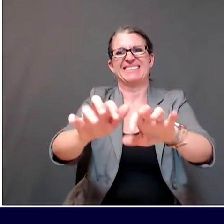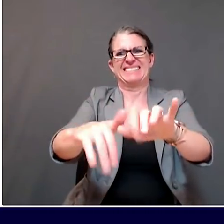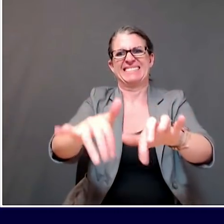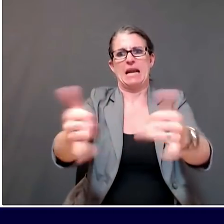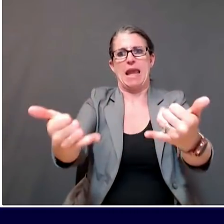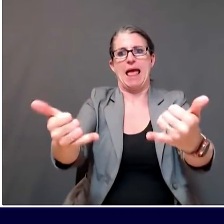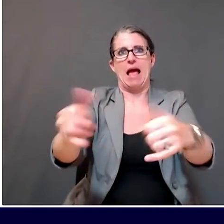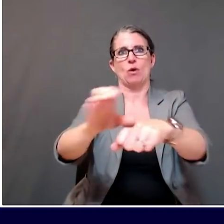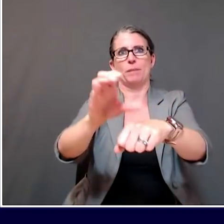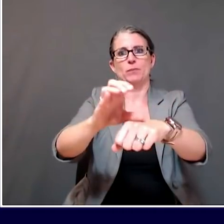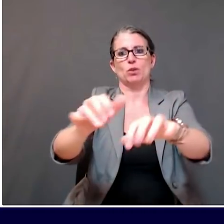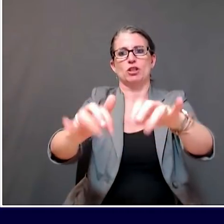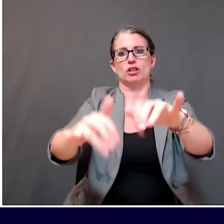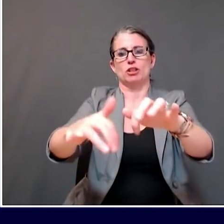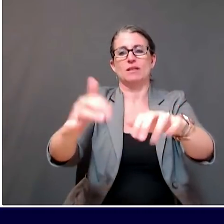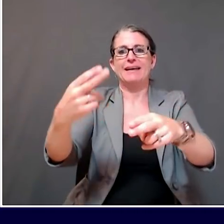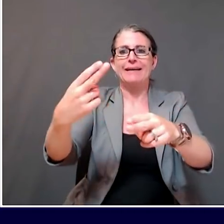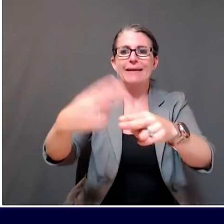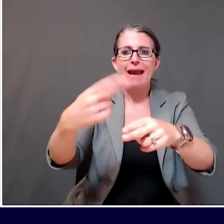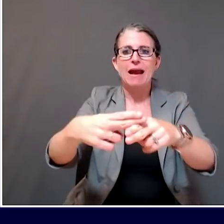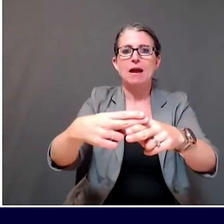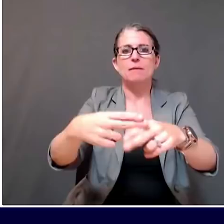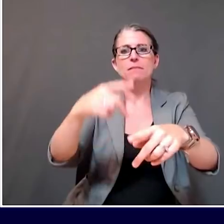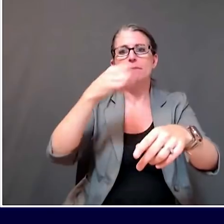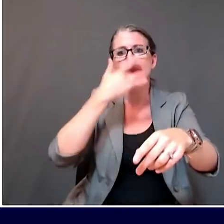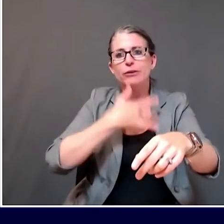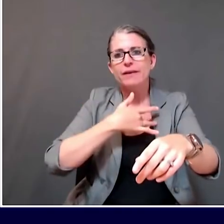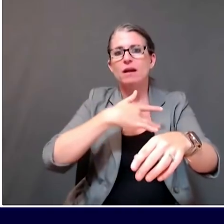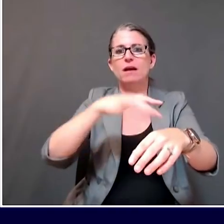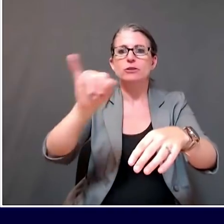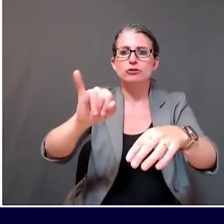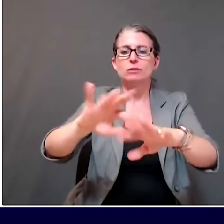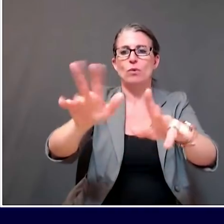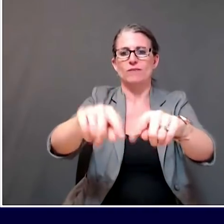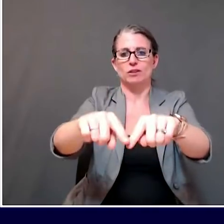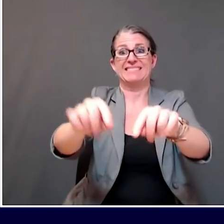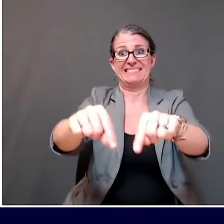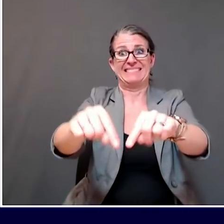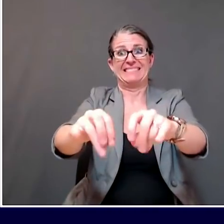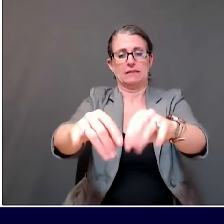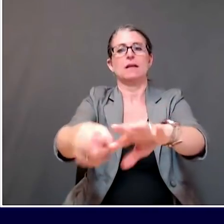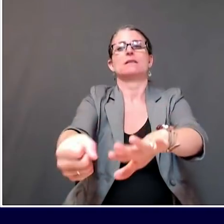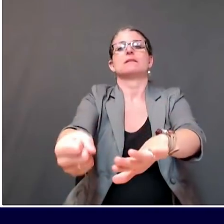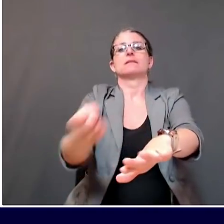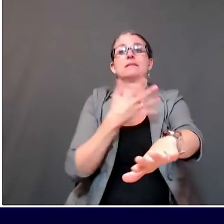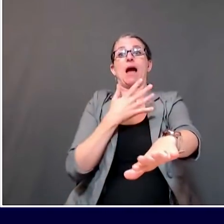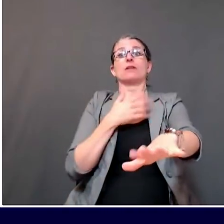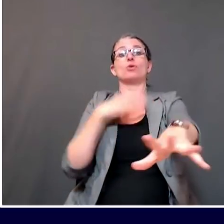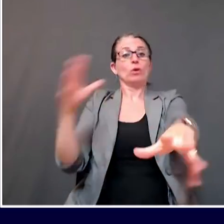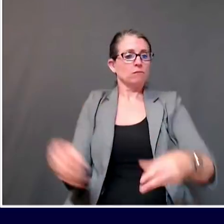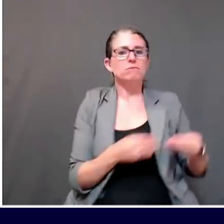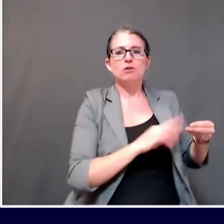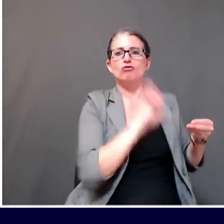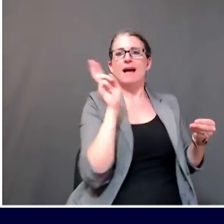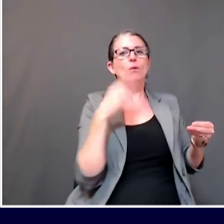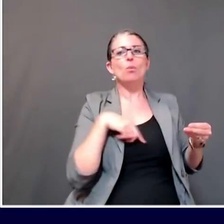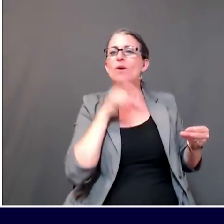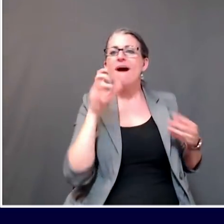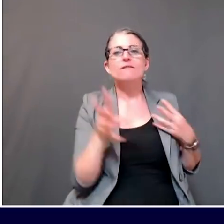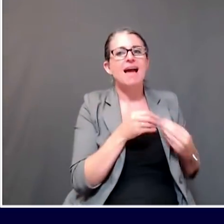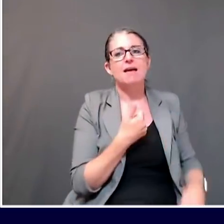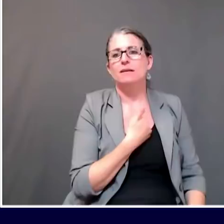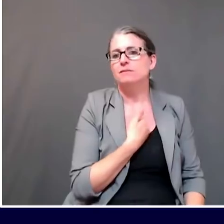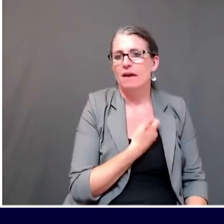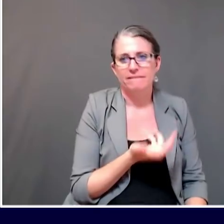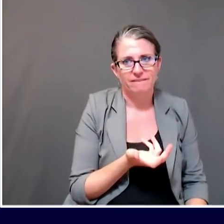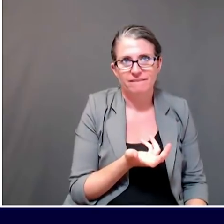now, much of that is done when it hits our front door. But if the swab and send or the doctor's office can log that information in